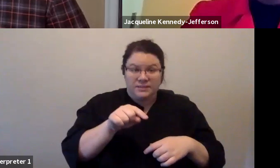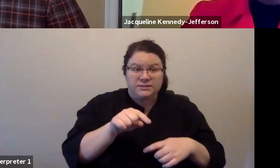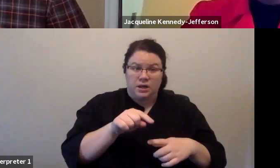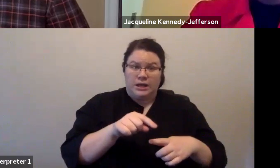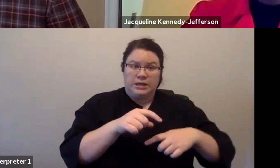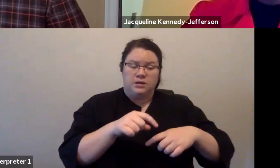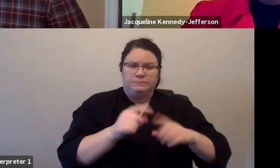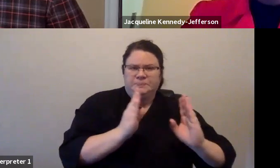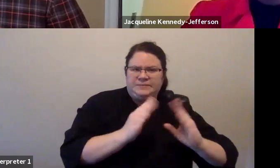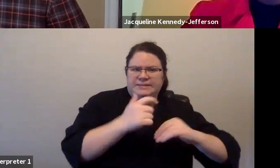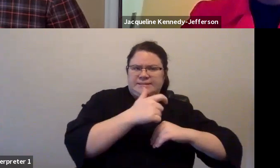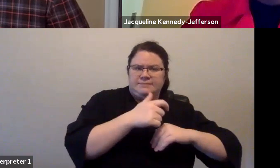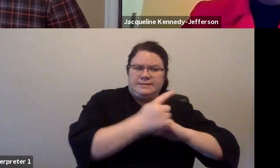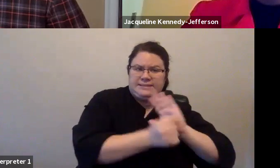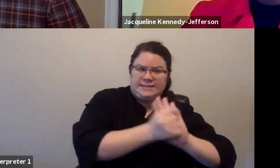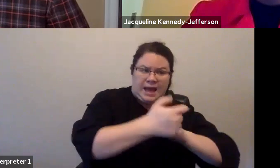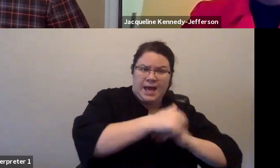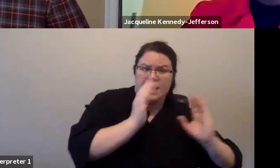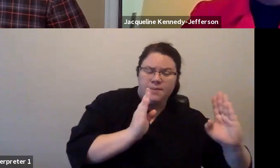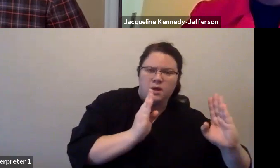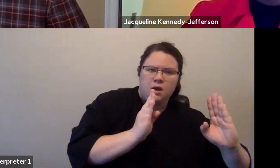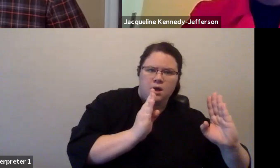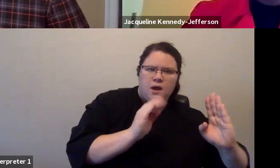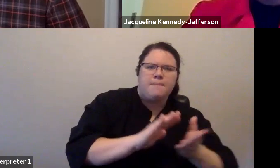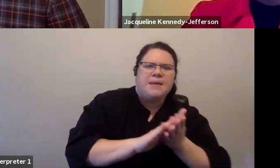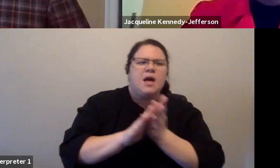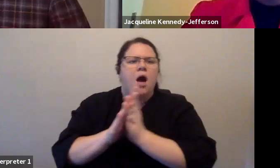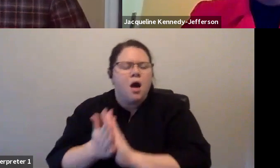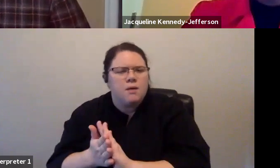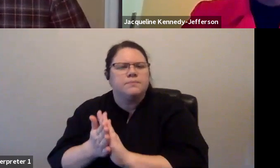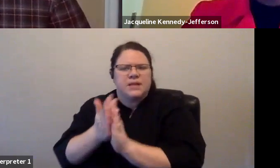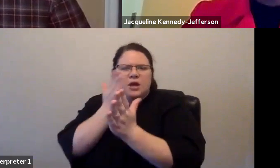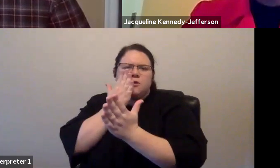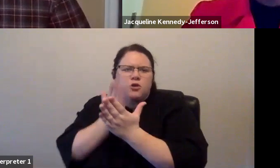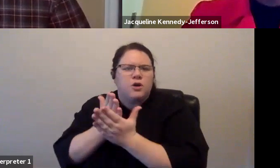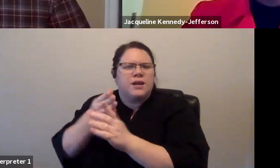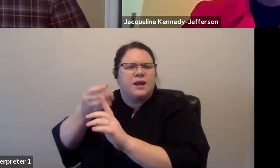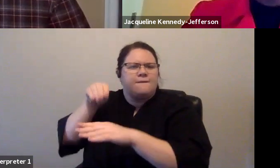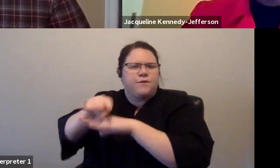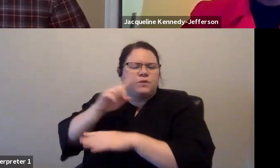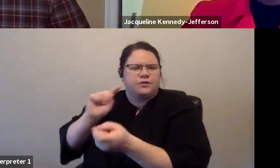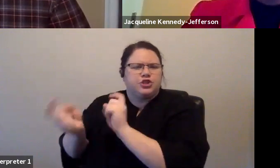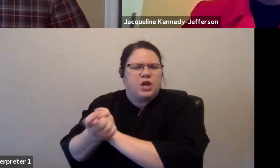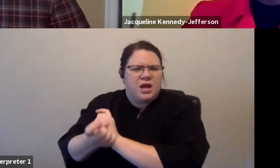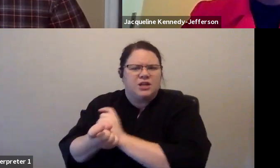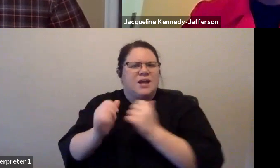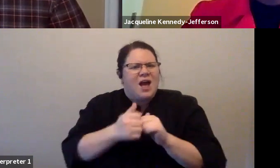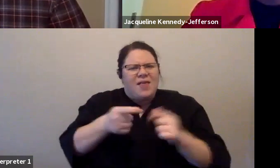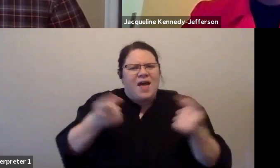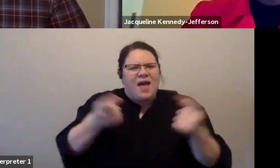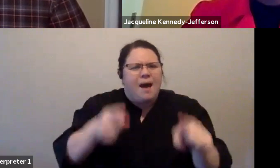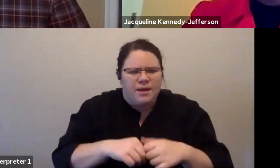I'm especially thinking about those smaller to mid-sized companies. Those are our biggest employers